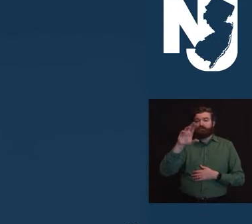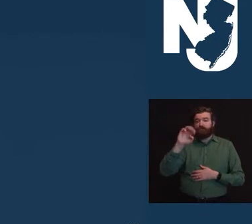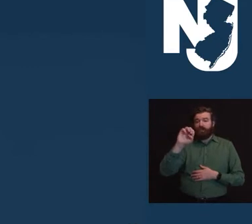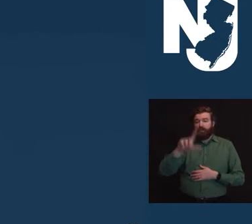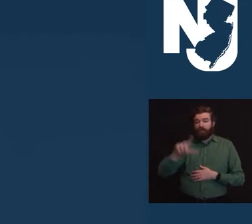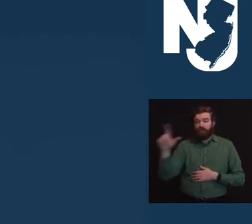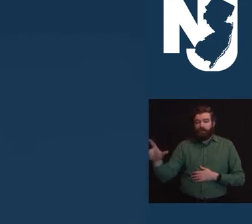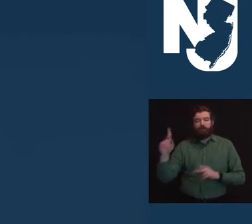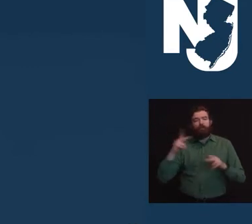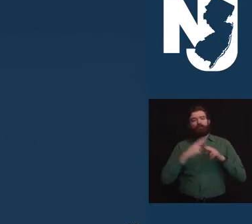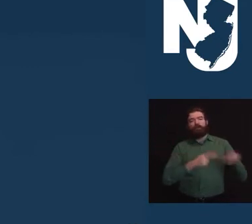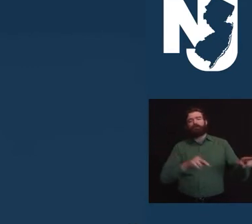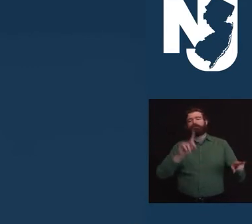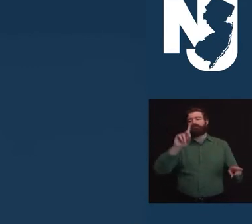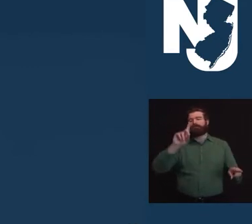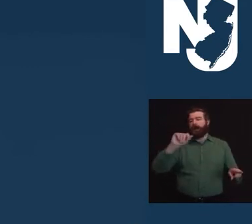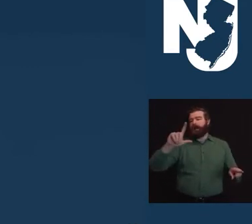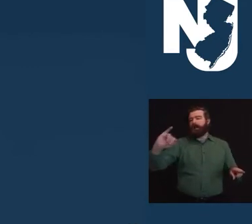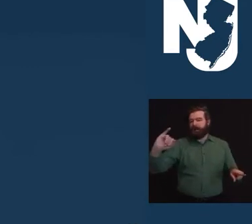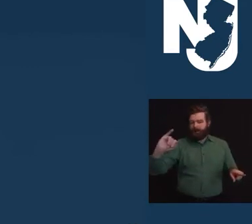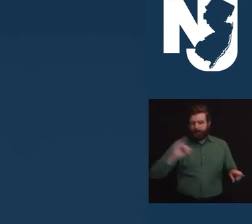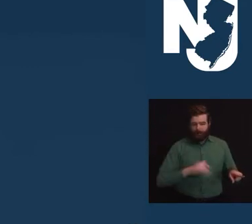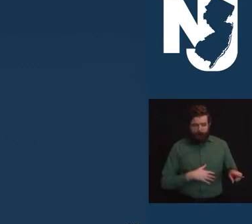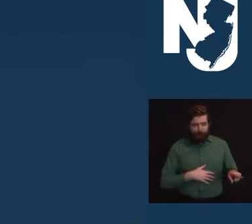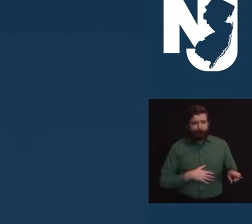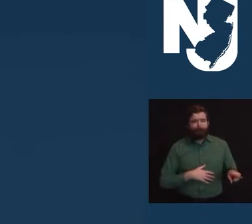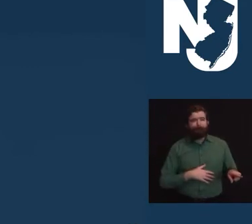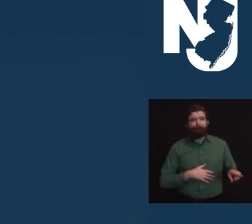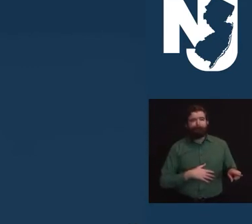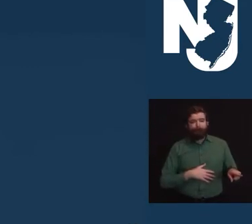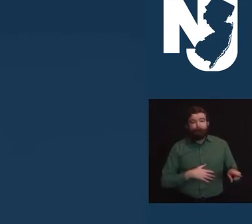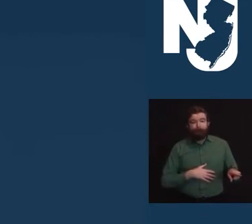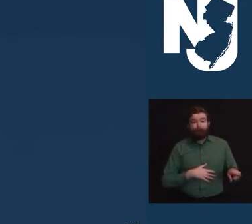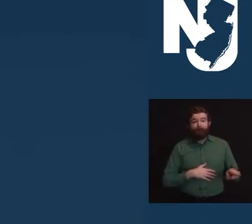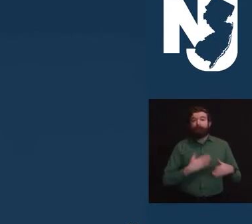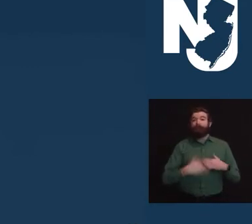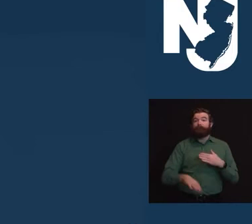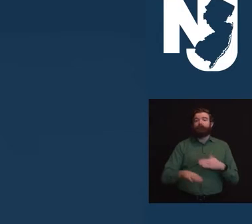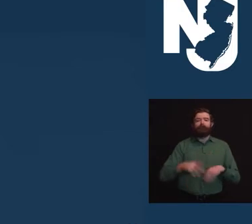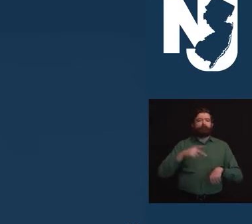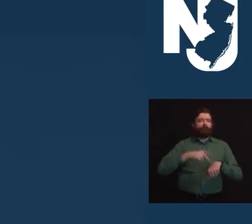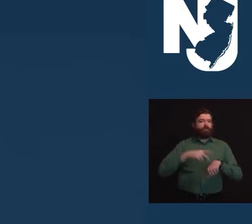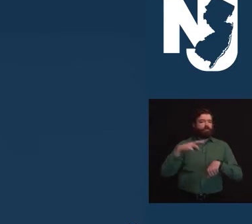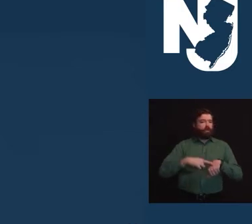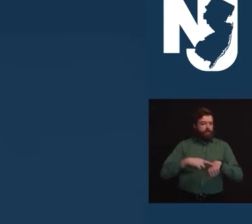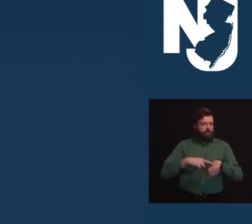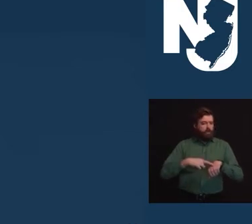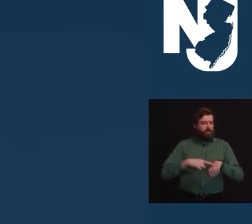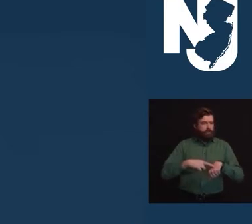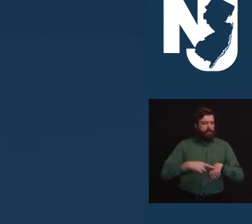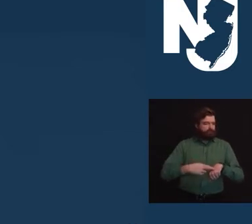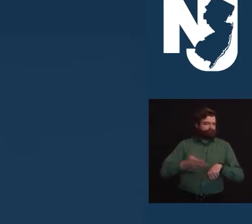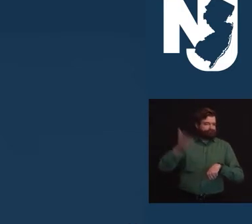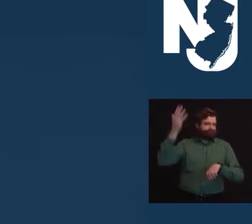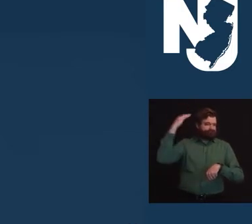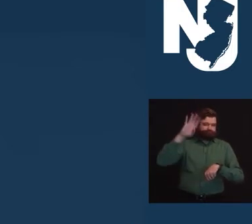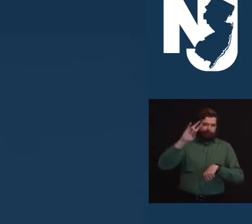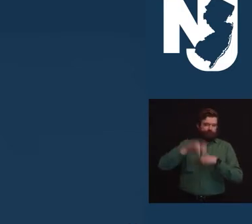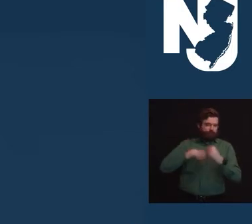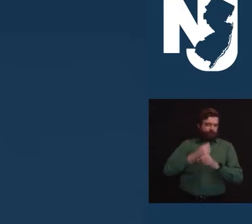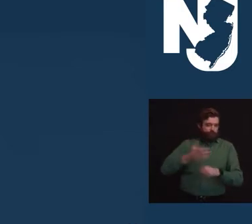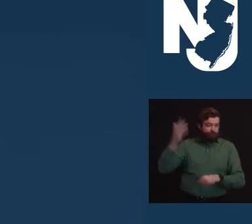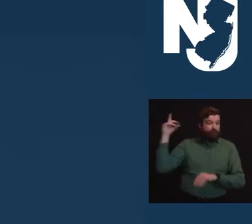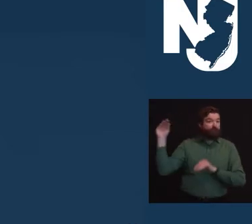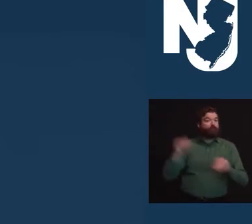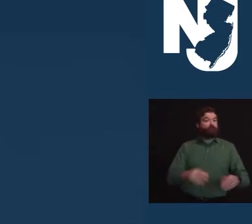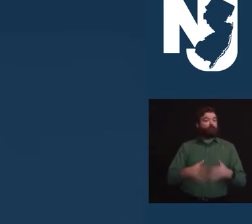Camden. She was born in Vega Alta, Puerto Rico, 74 years ago, and she came to the mainland USA with her